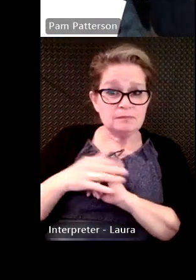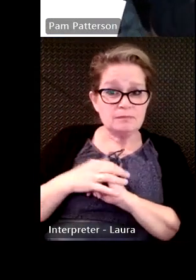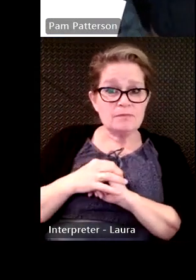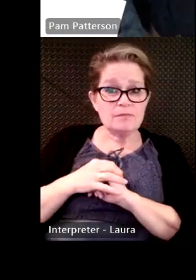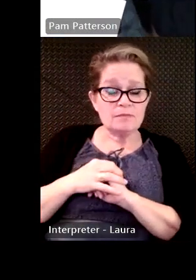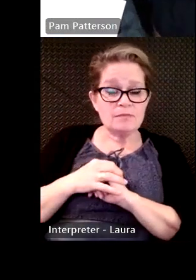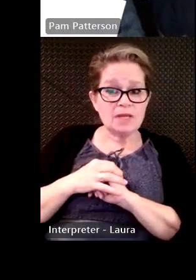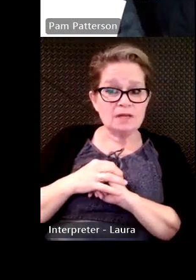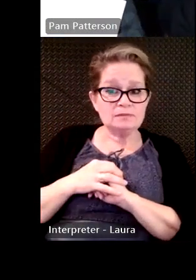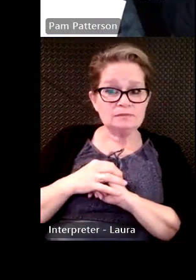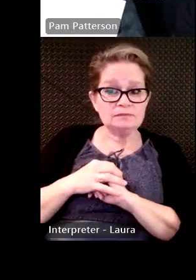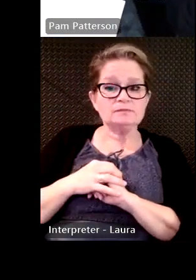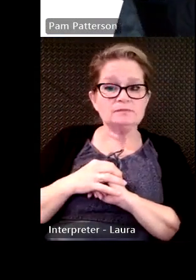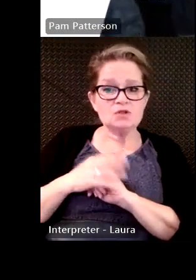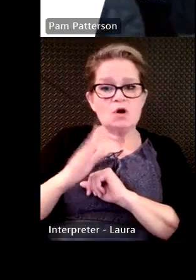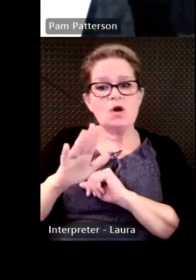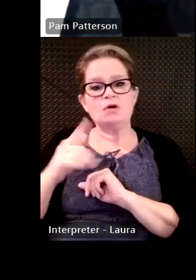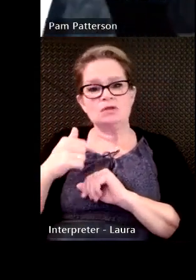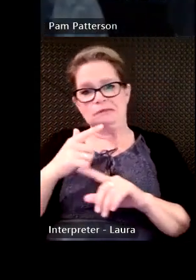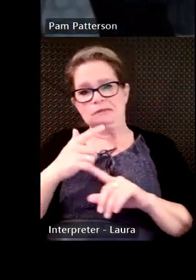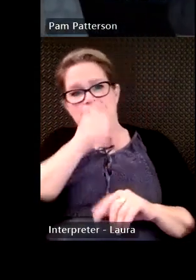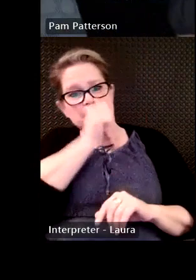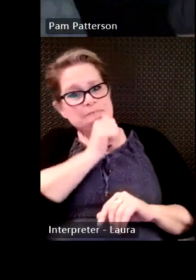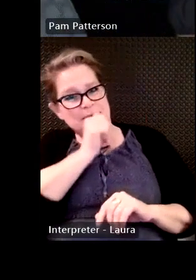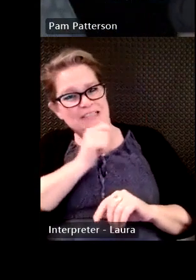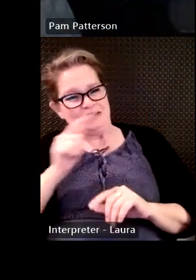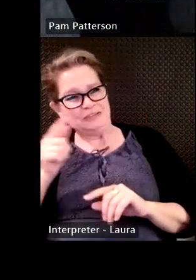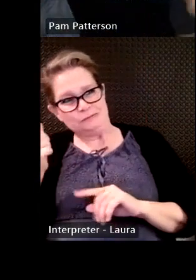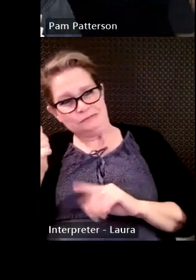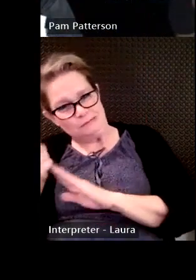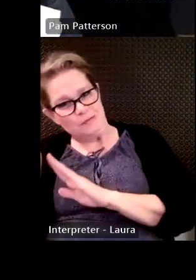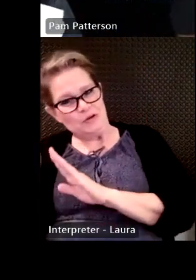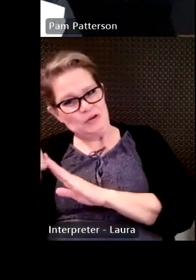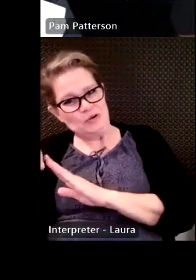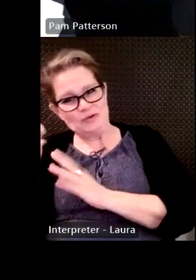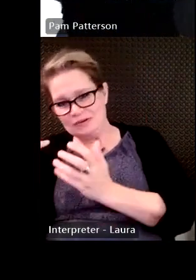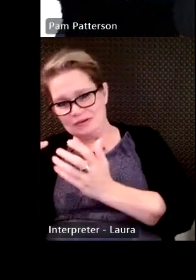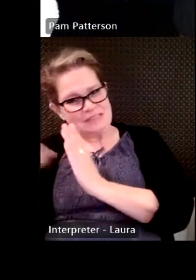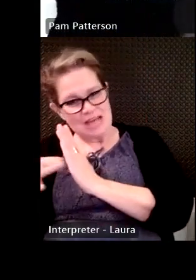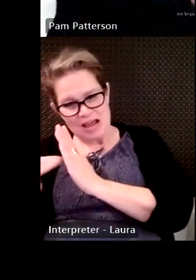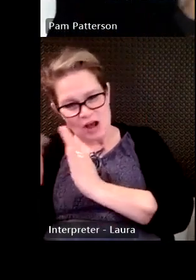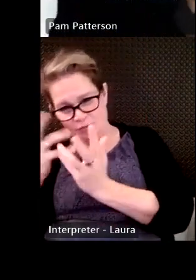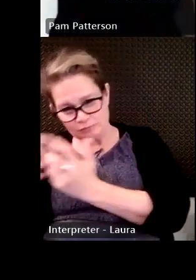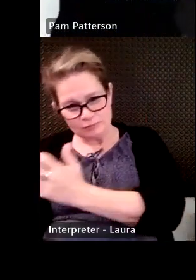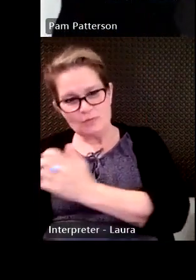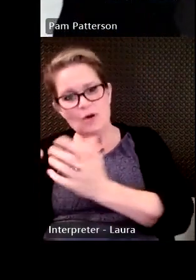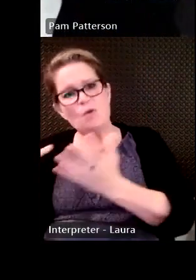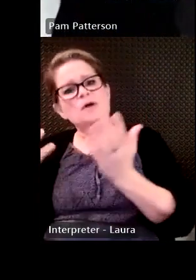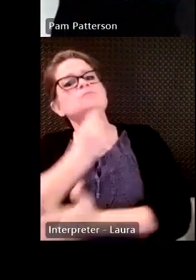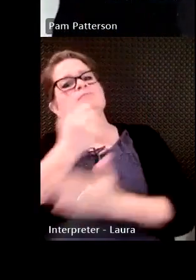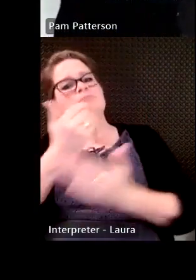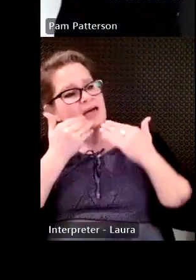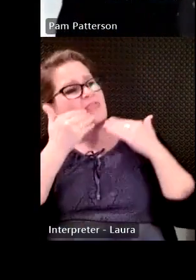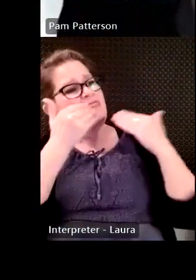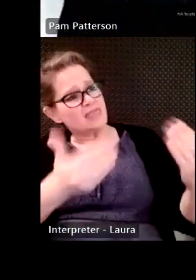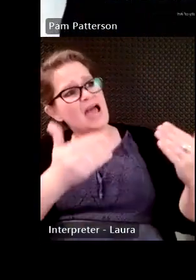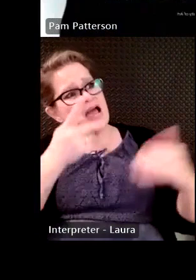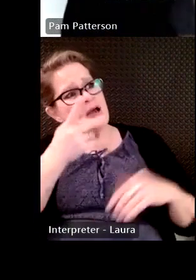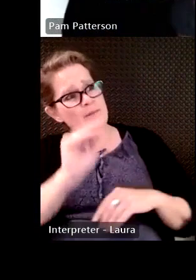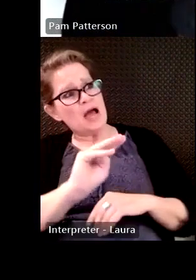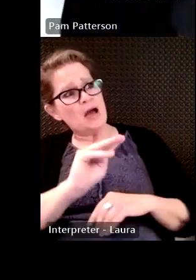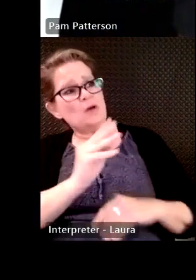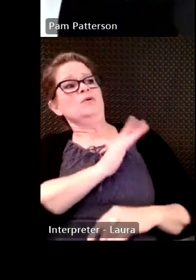and go on that. But I want to thank Pam for incredibly voluminous presentation.